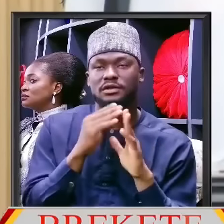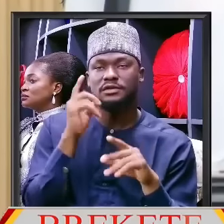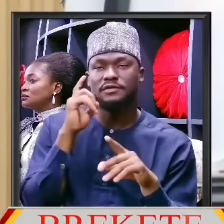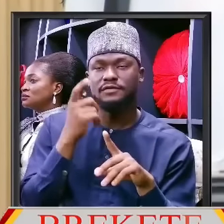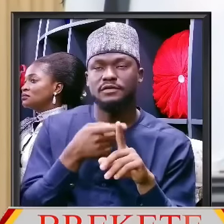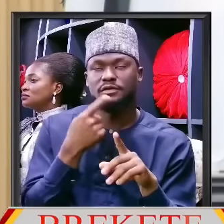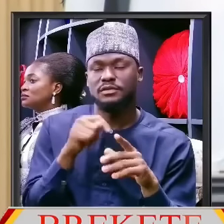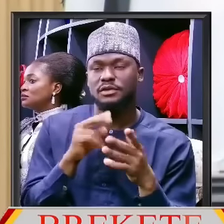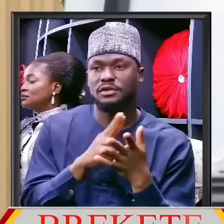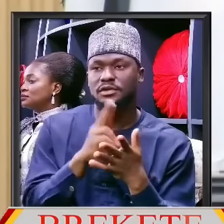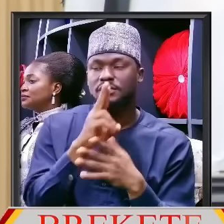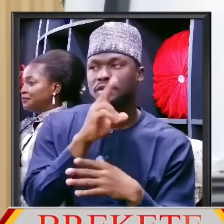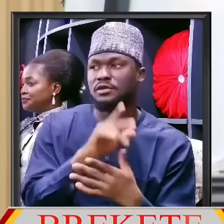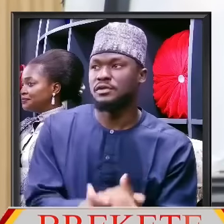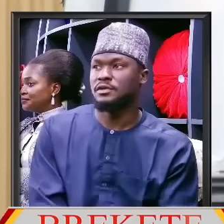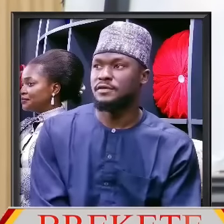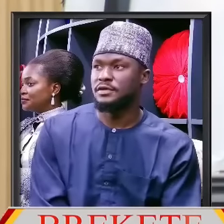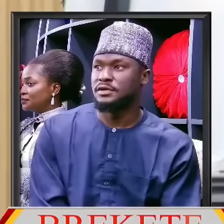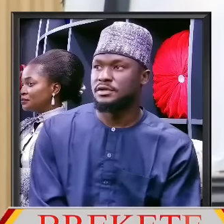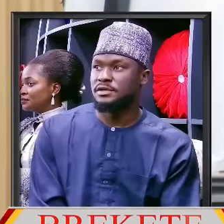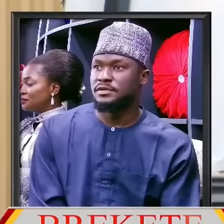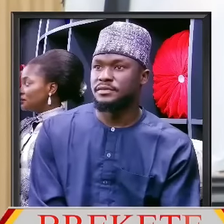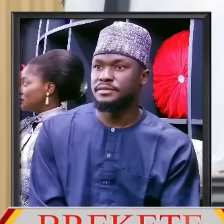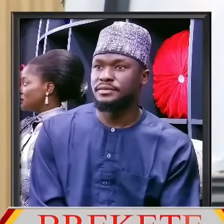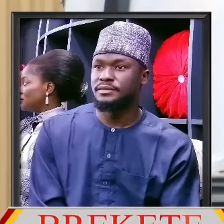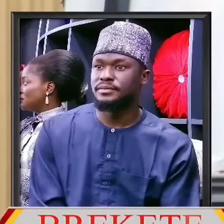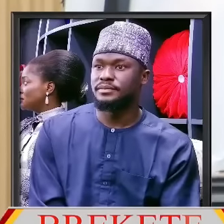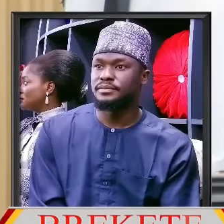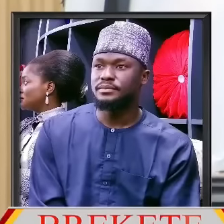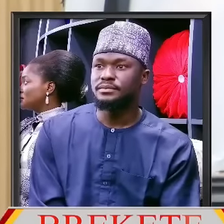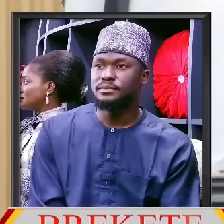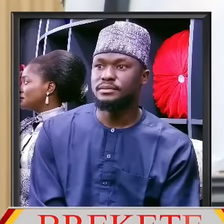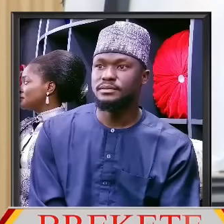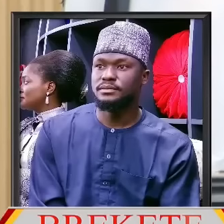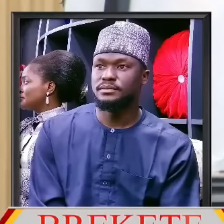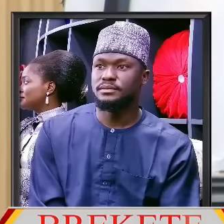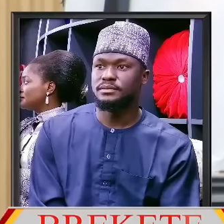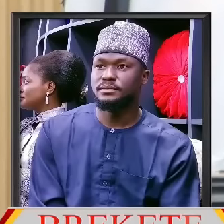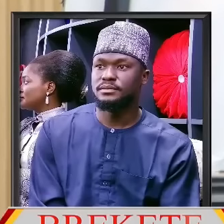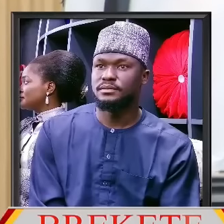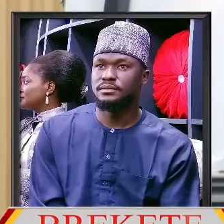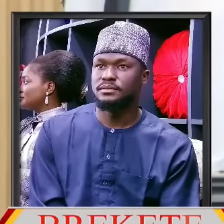the university. Okay. You feel sit down if you like to sit down. No, I'm okay.